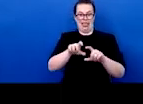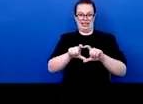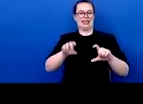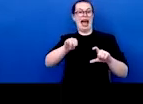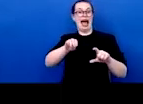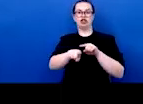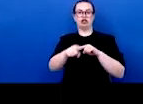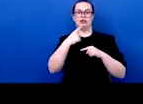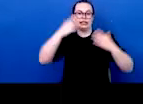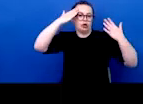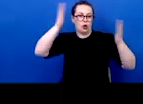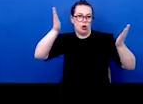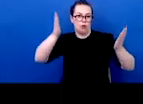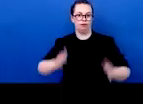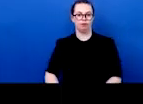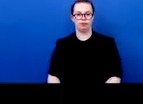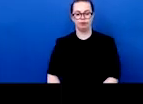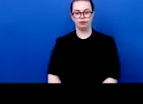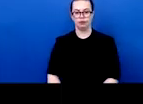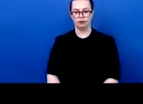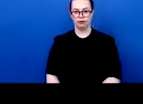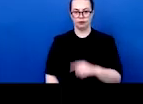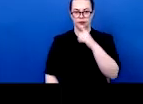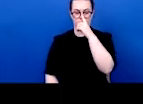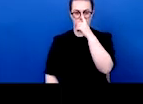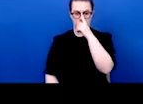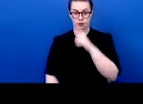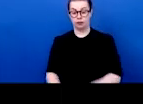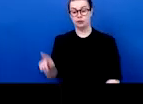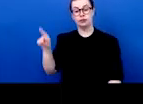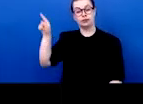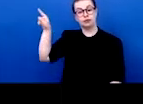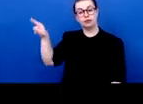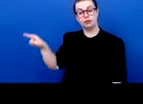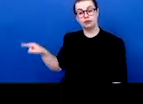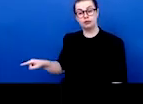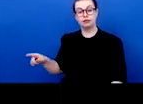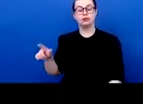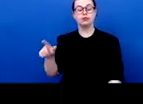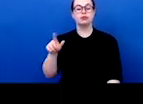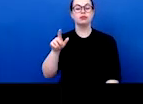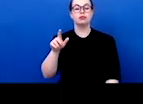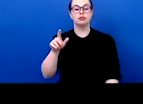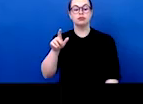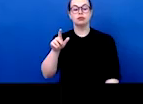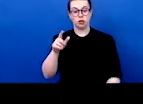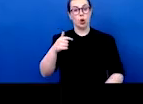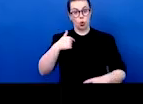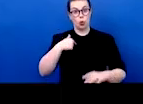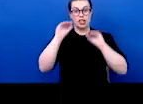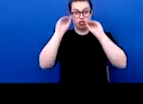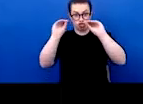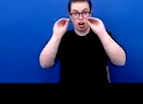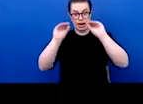So the model achieves decent classification performance in spite of the fact that the training corpus from